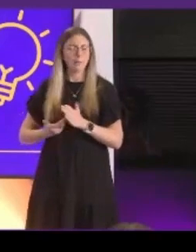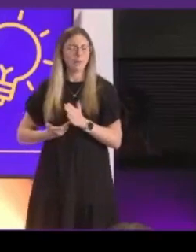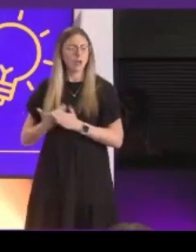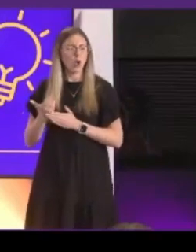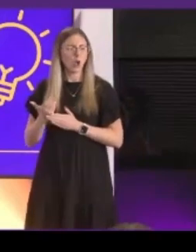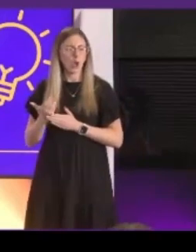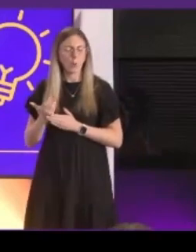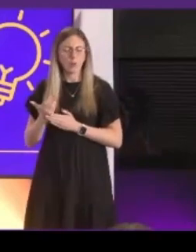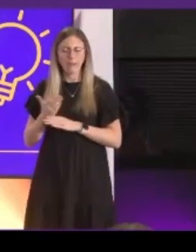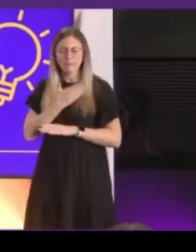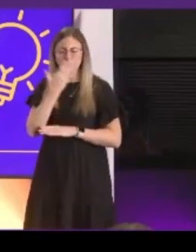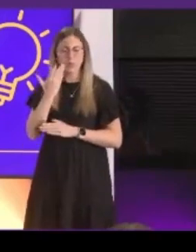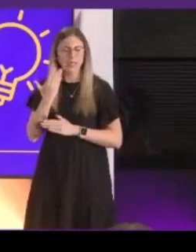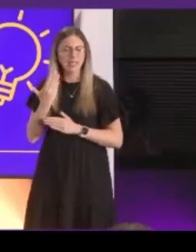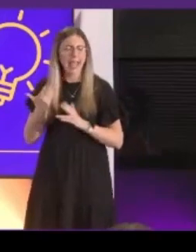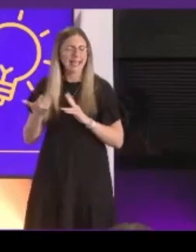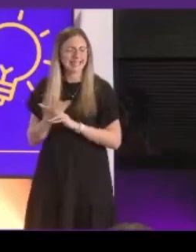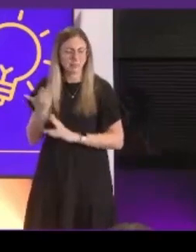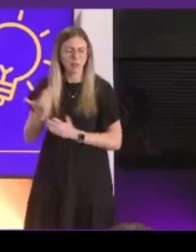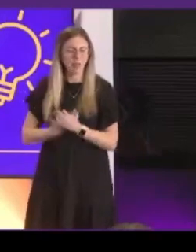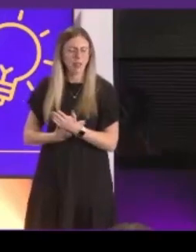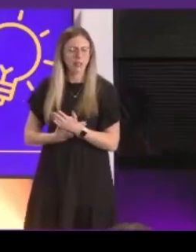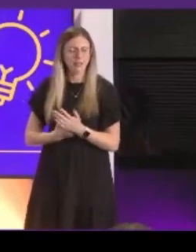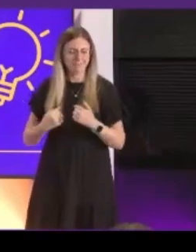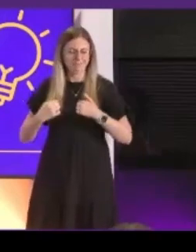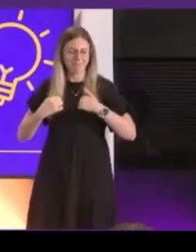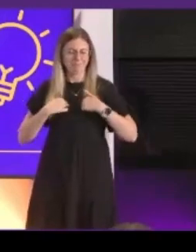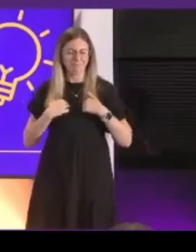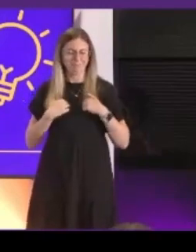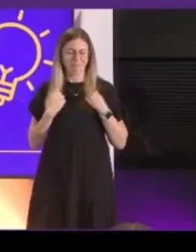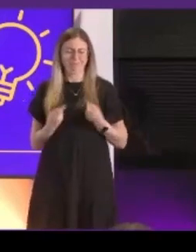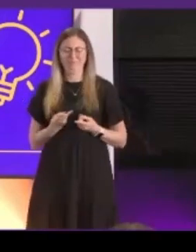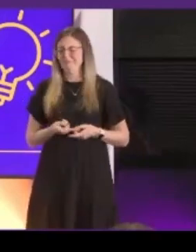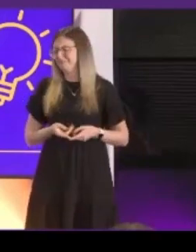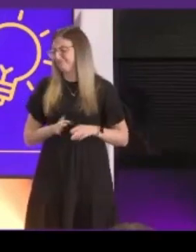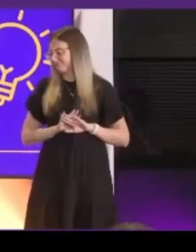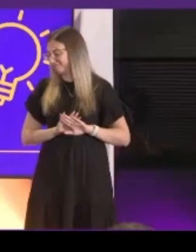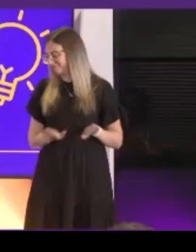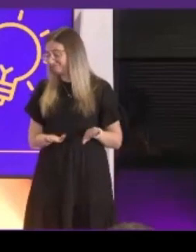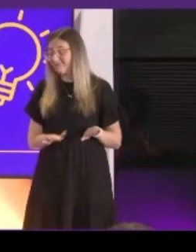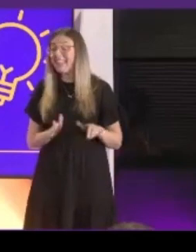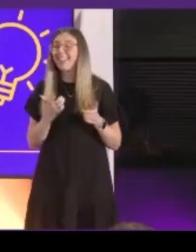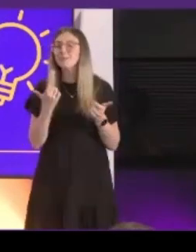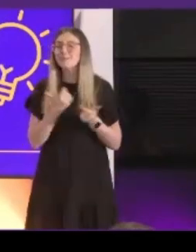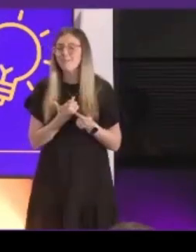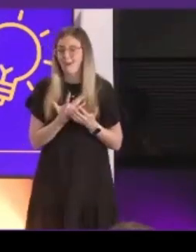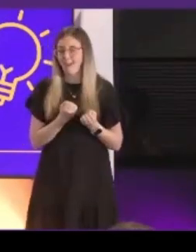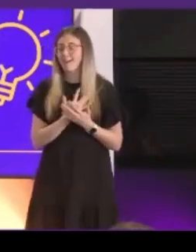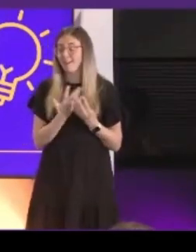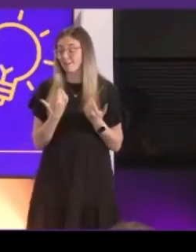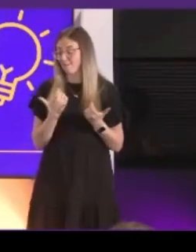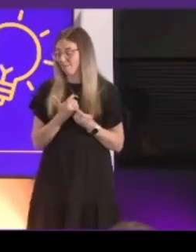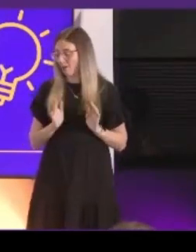of making something accessible. Don't you dare, yeah? It was the kind of the upshot of it. It was fun. I had a lot of fun.